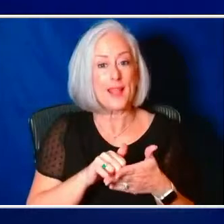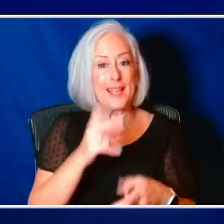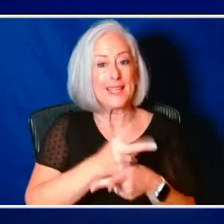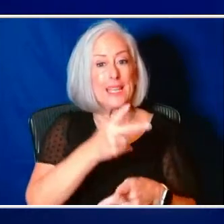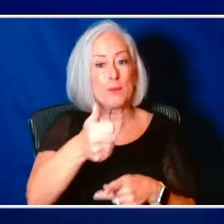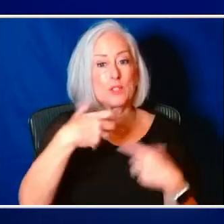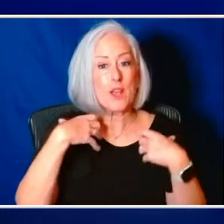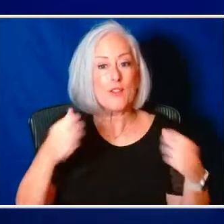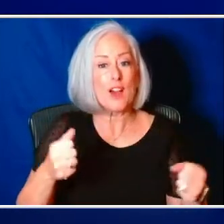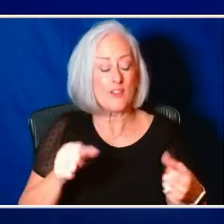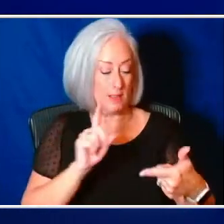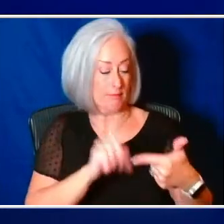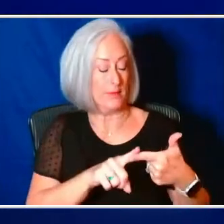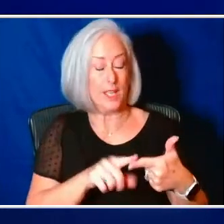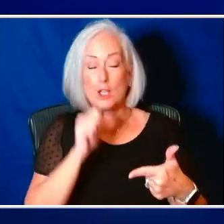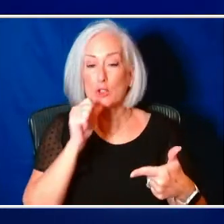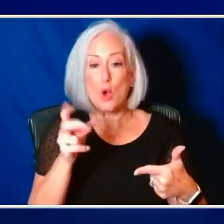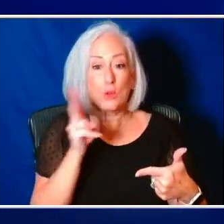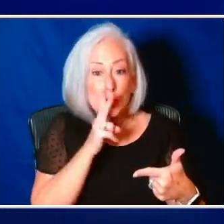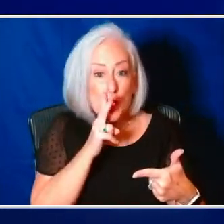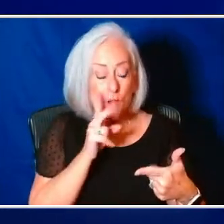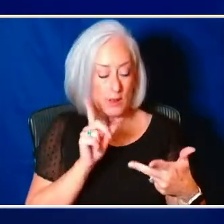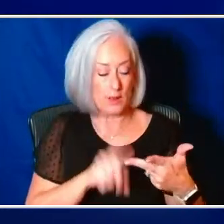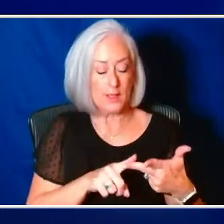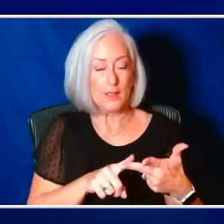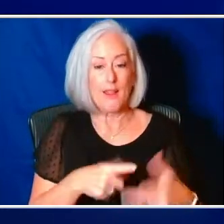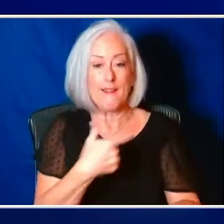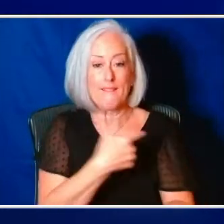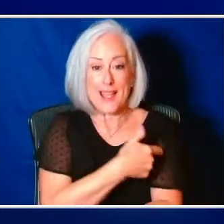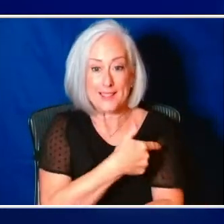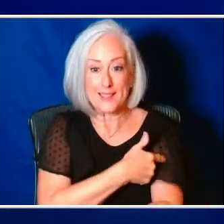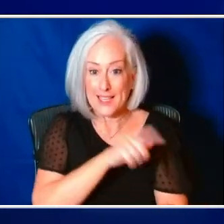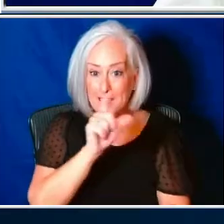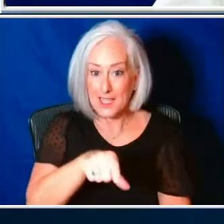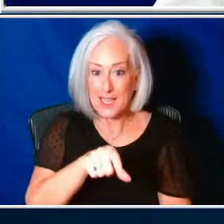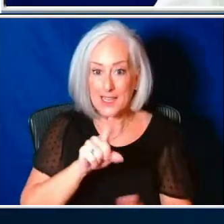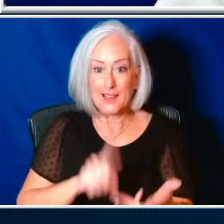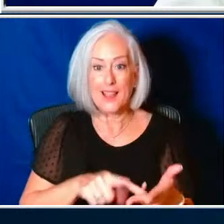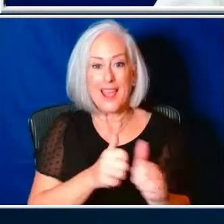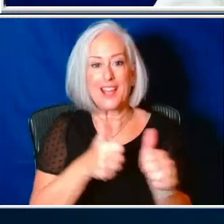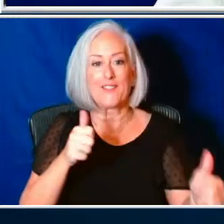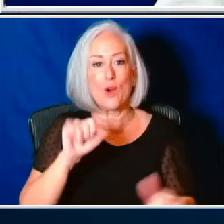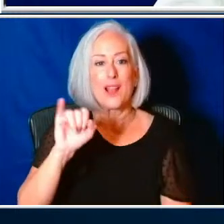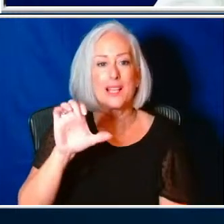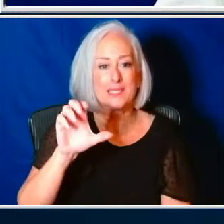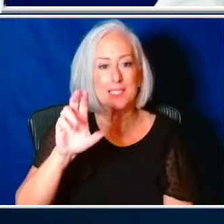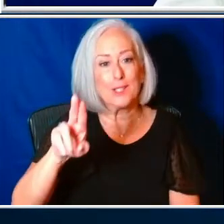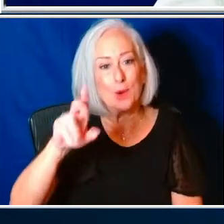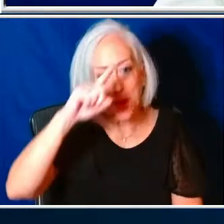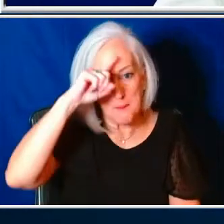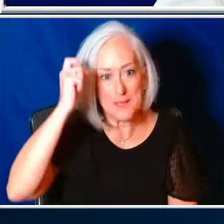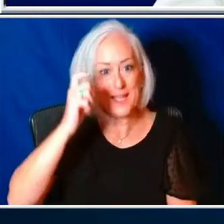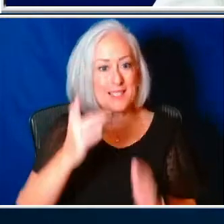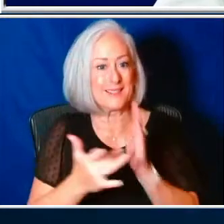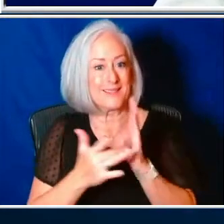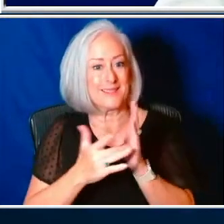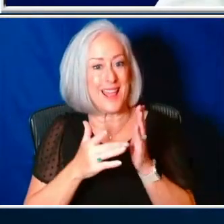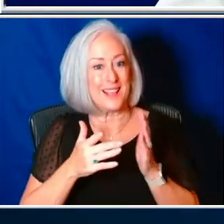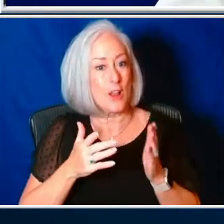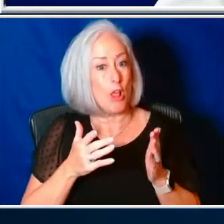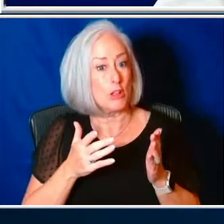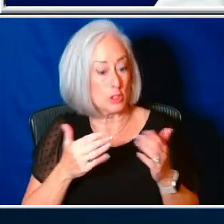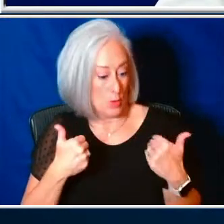smoke, get your vaccinations, and stay out of the ICU, because the technologies we have, while life-saving,